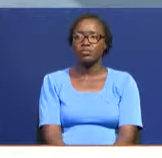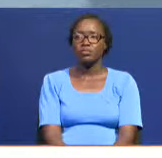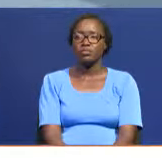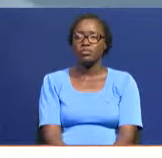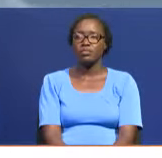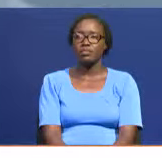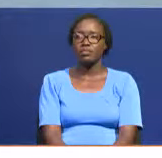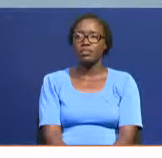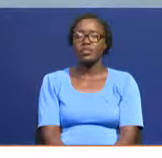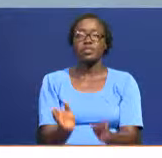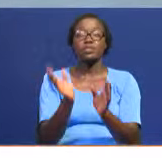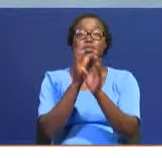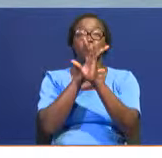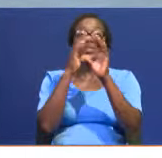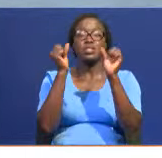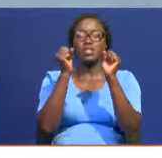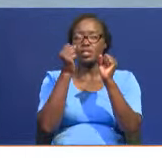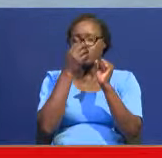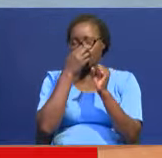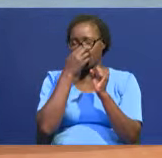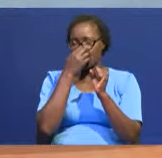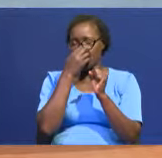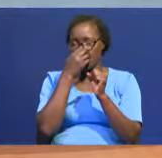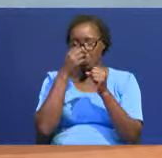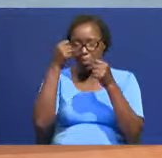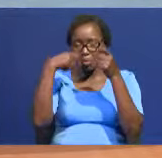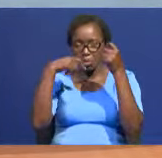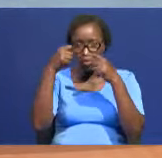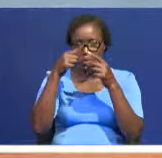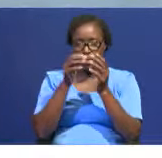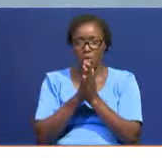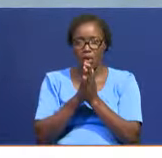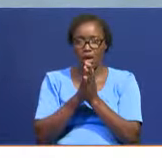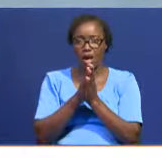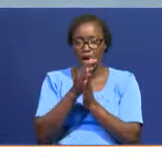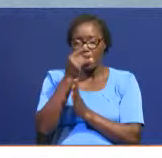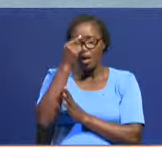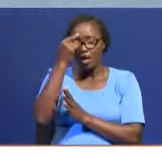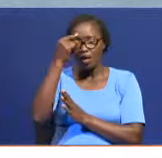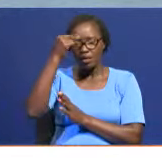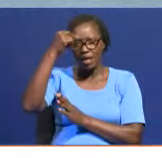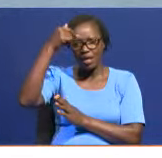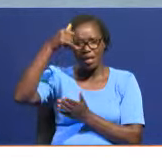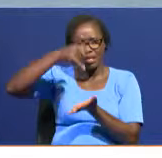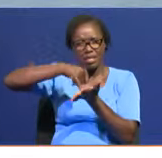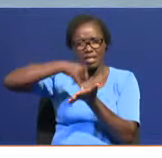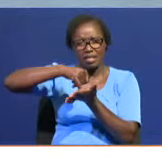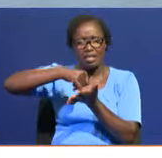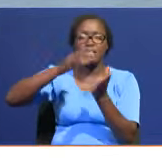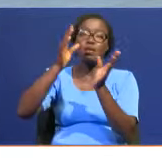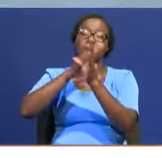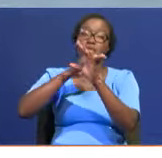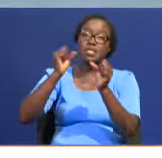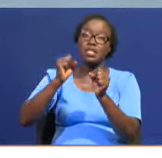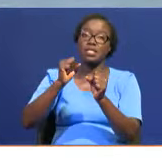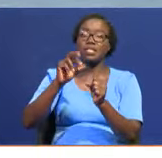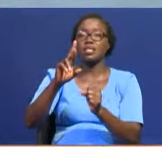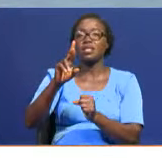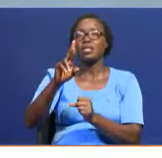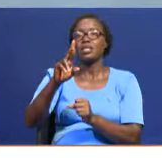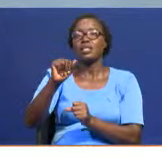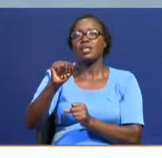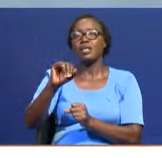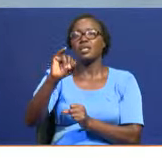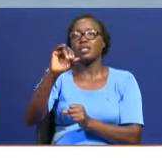In other news, President William Ruto has eulogized Iranian President Ebrahim Raisi as a fearless